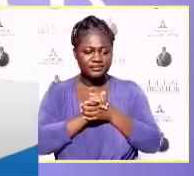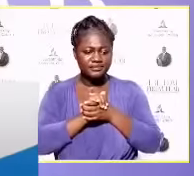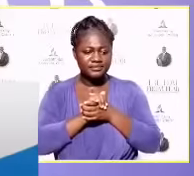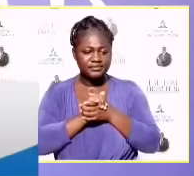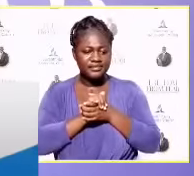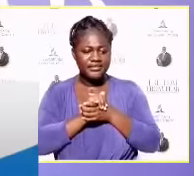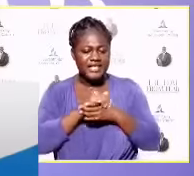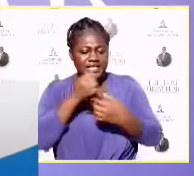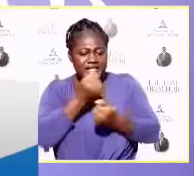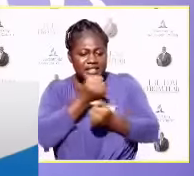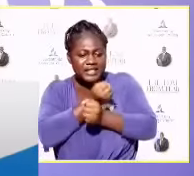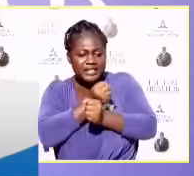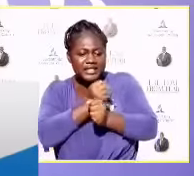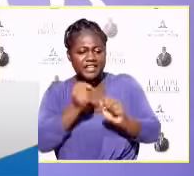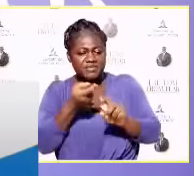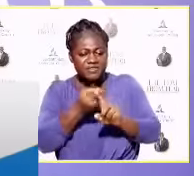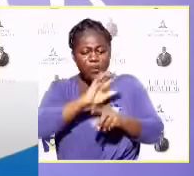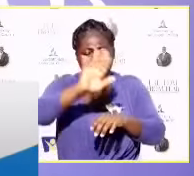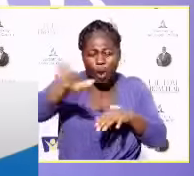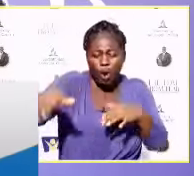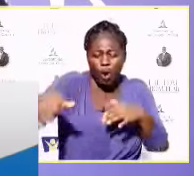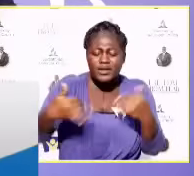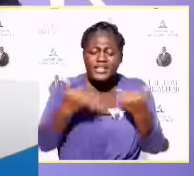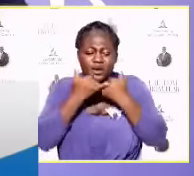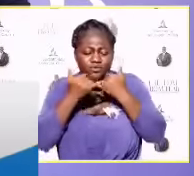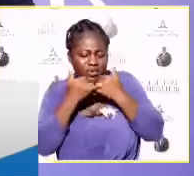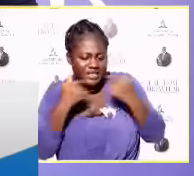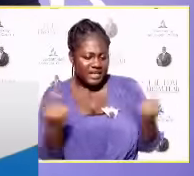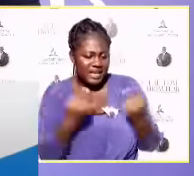Deliver me from blood guiltiness.